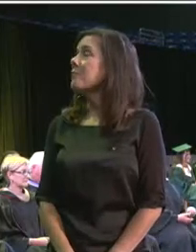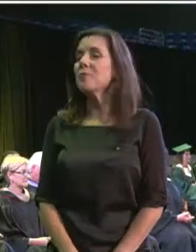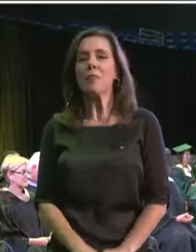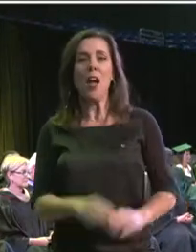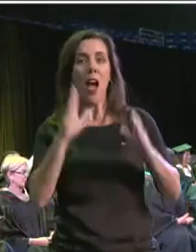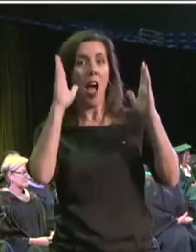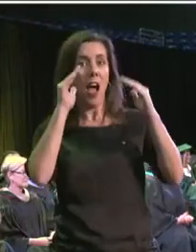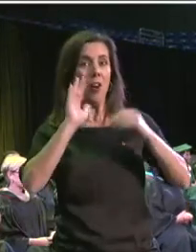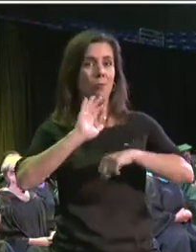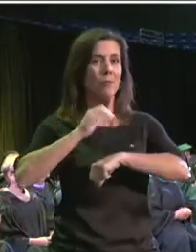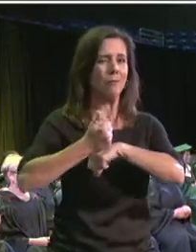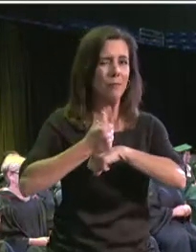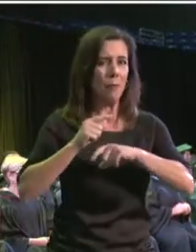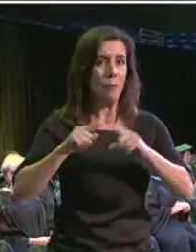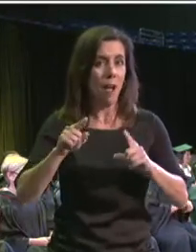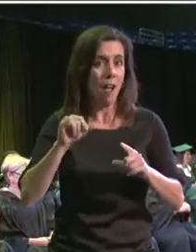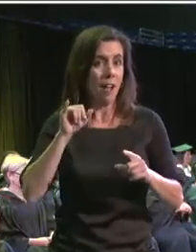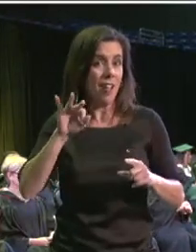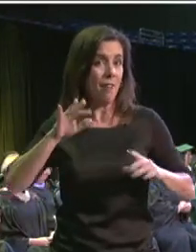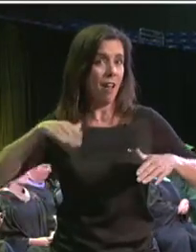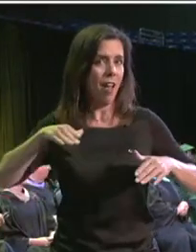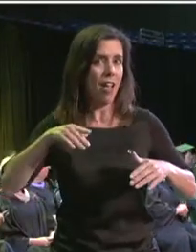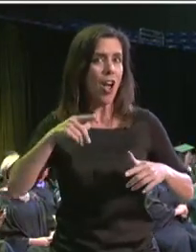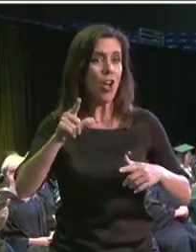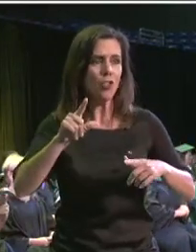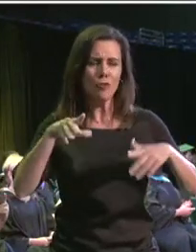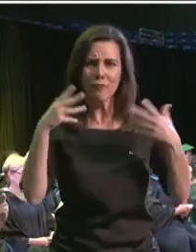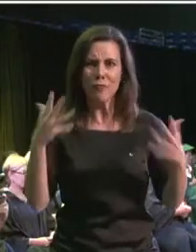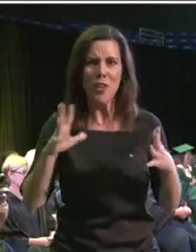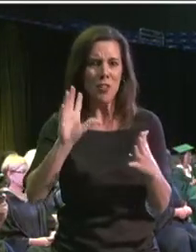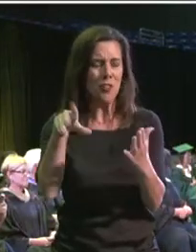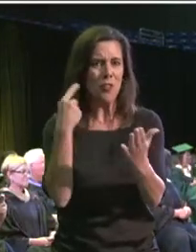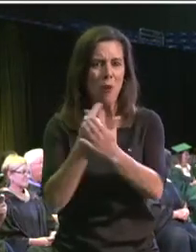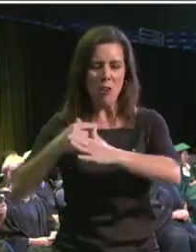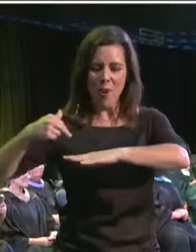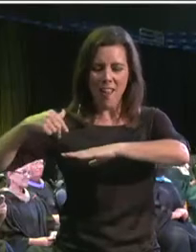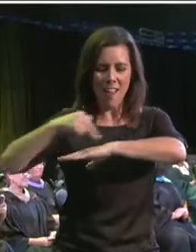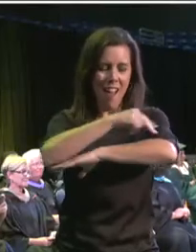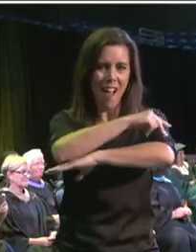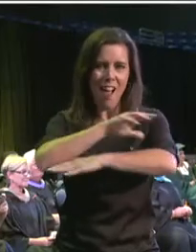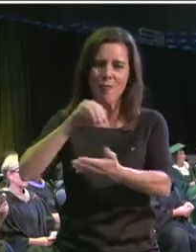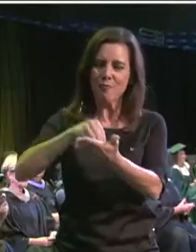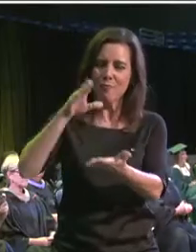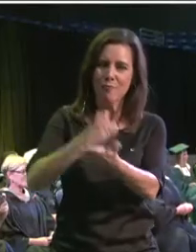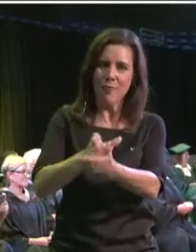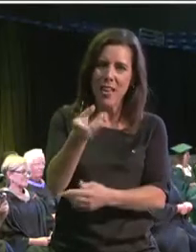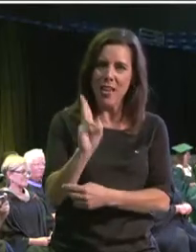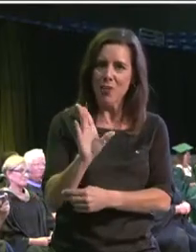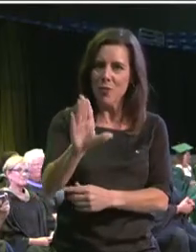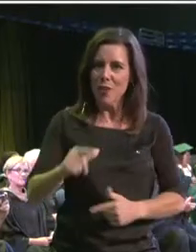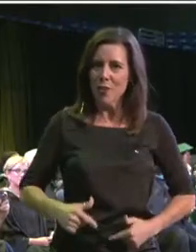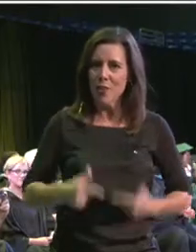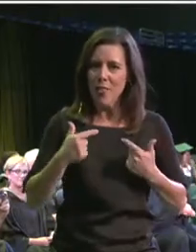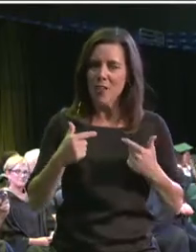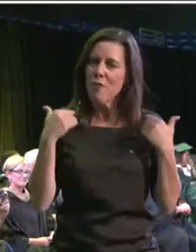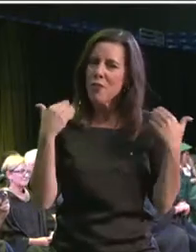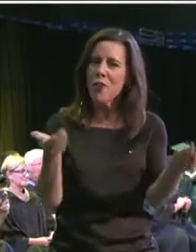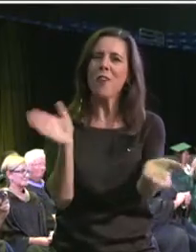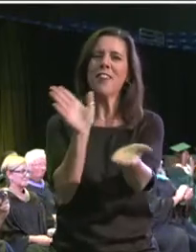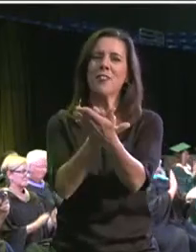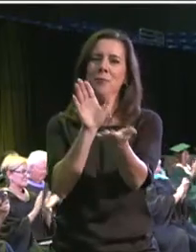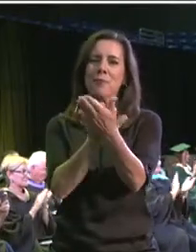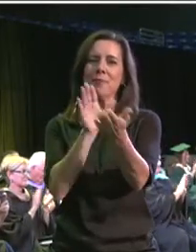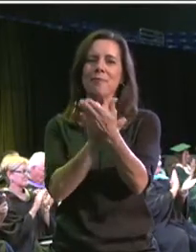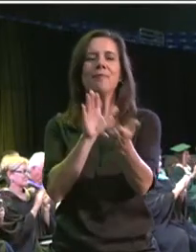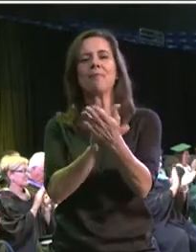I hope it set in, but in case it hasn't, we did it. You have walked across this stage tonight and made history in your life. And for that, give yourself a round of